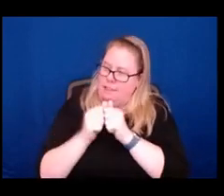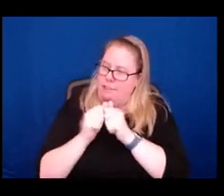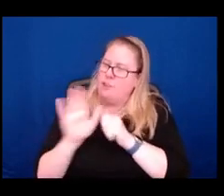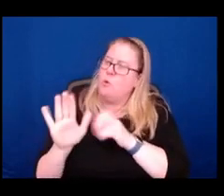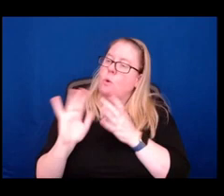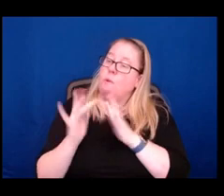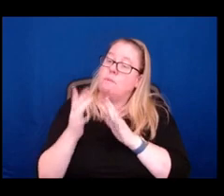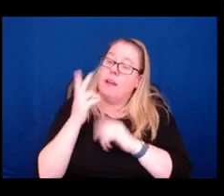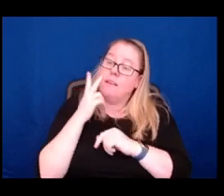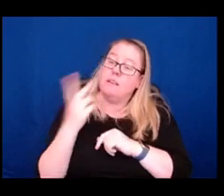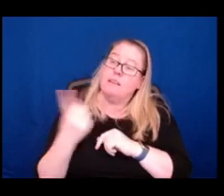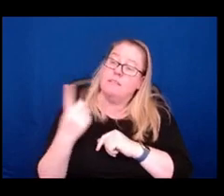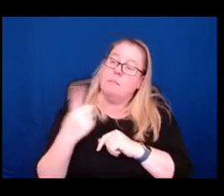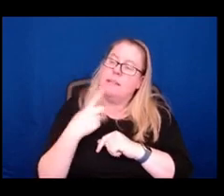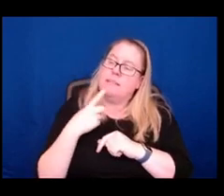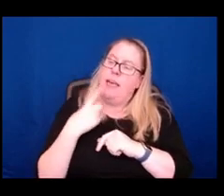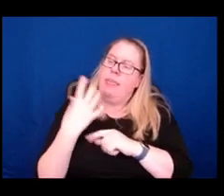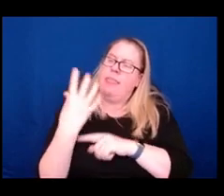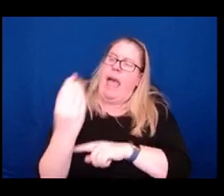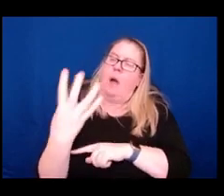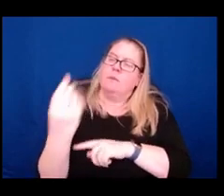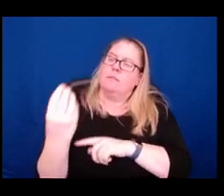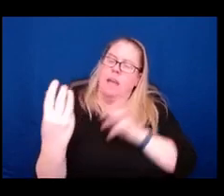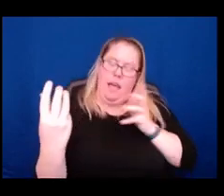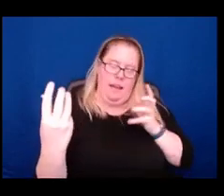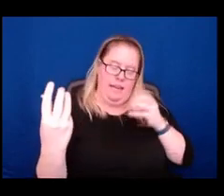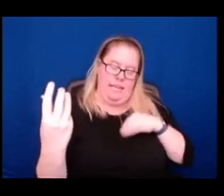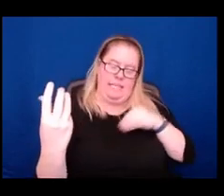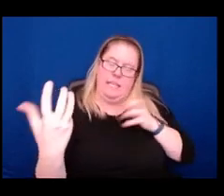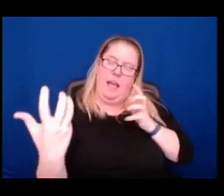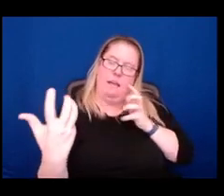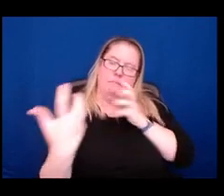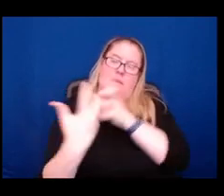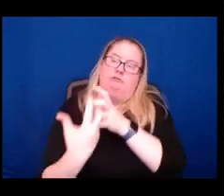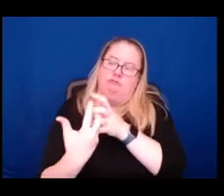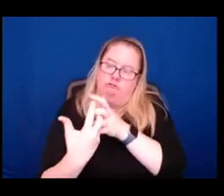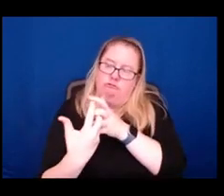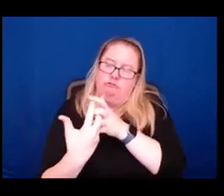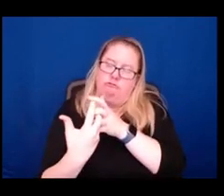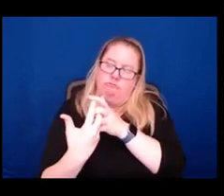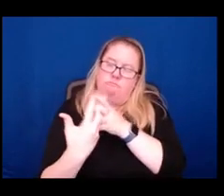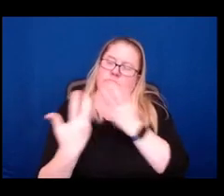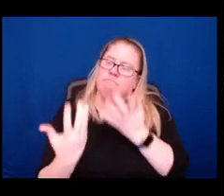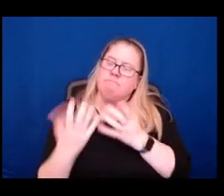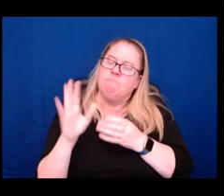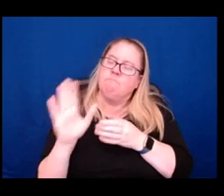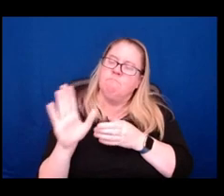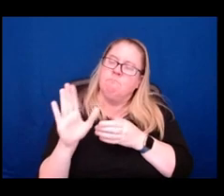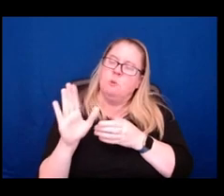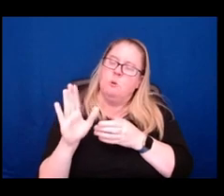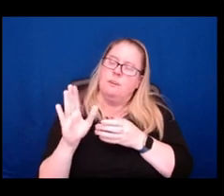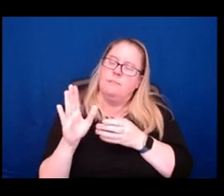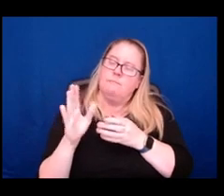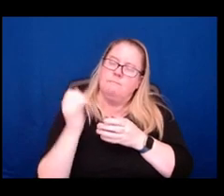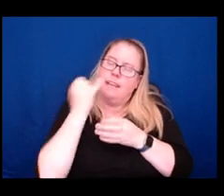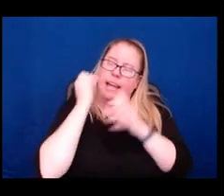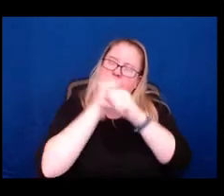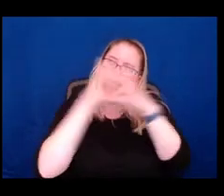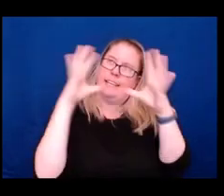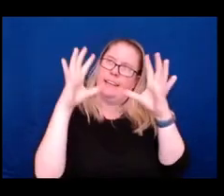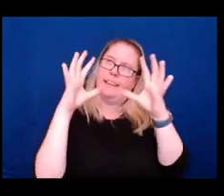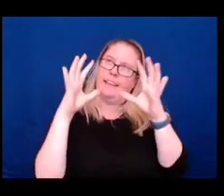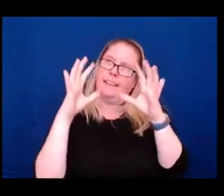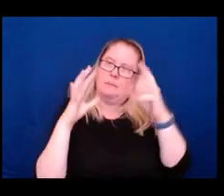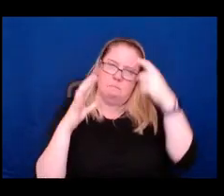saw something that said the outside matches the inside home. So what is your take on that, the connection between